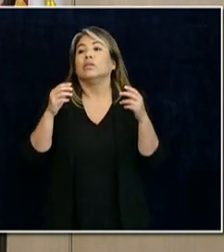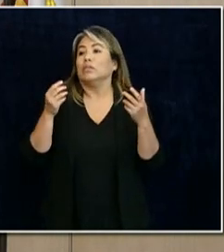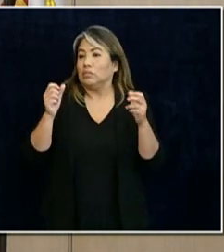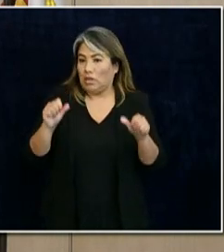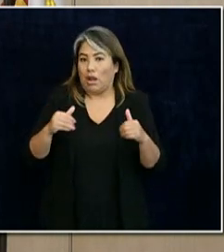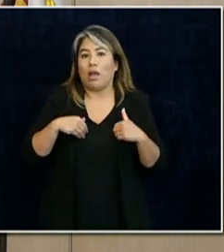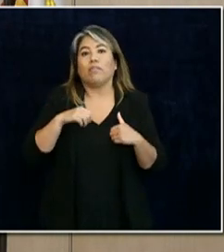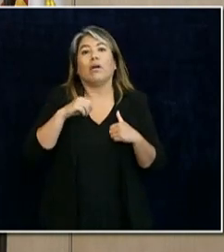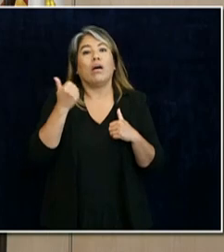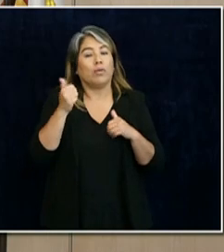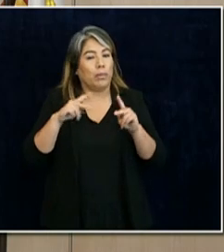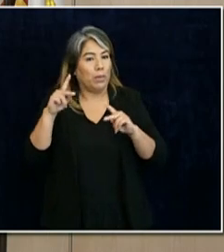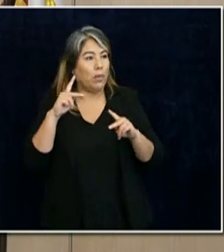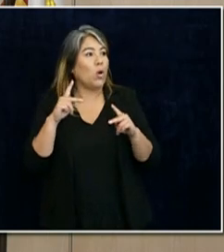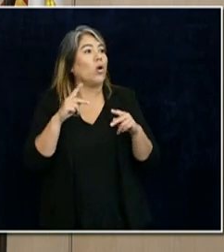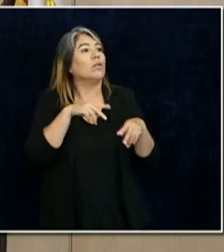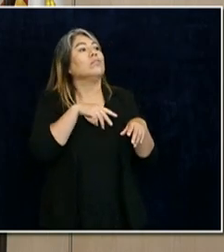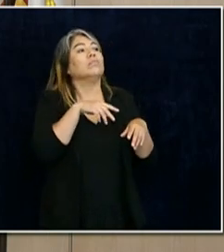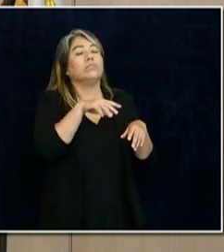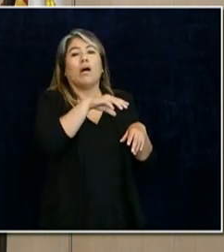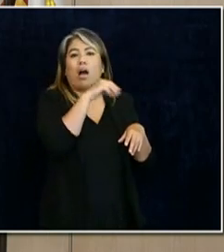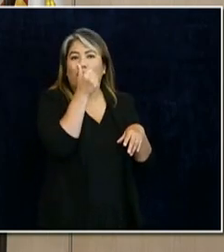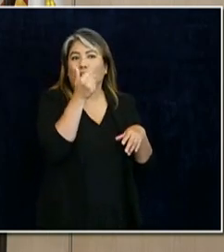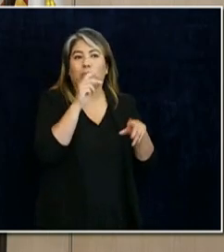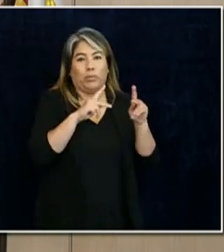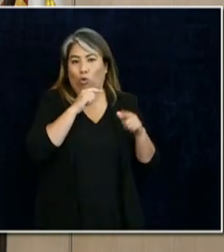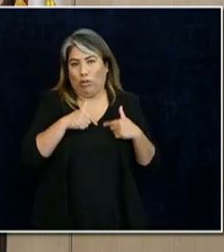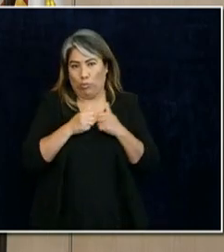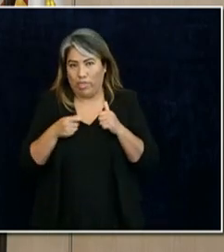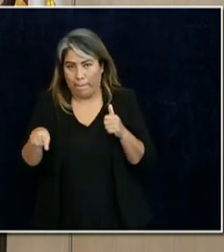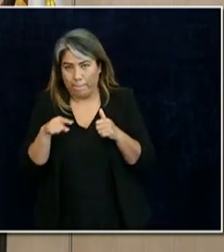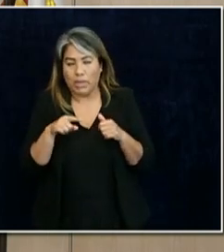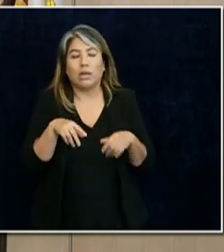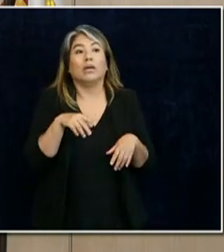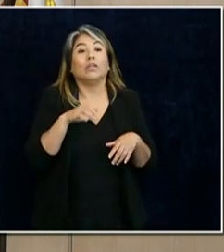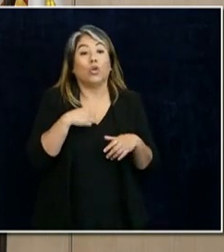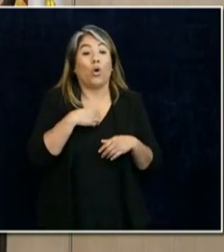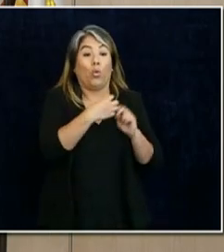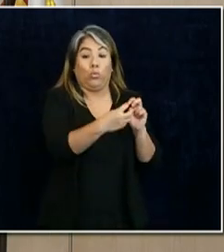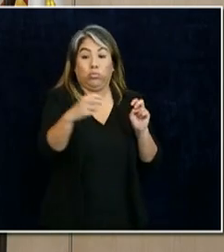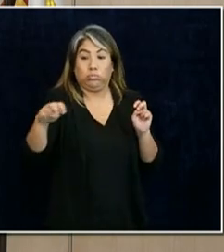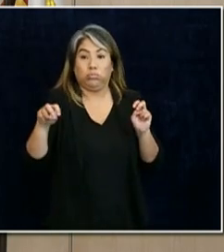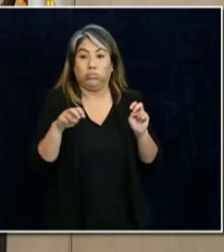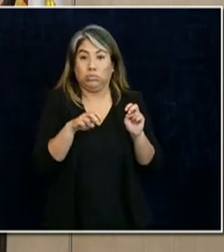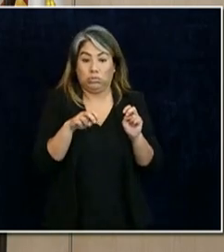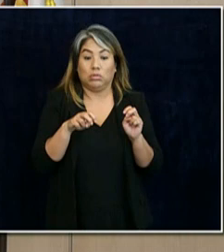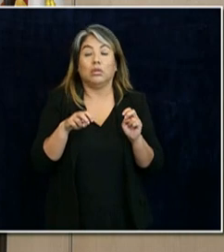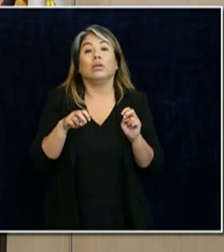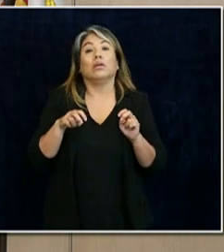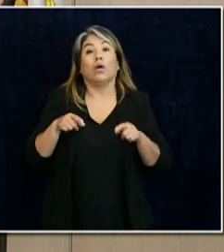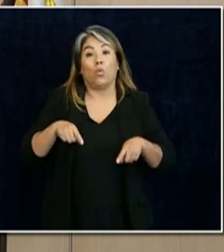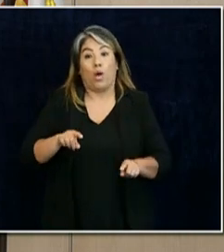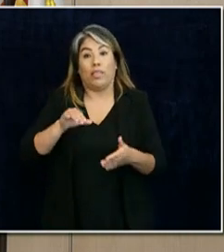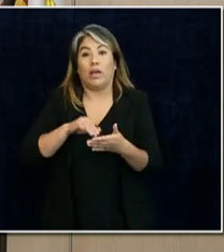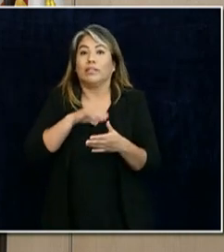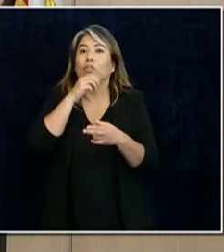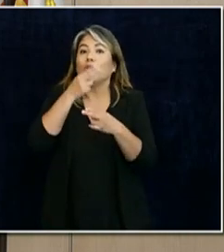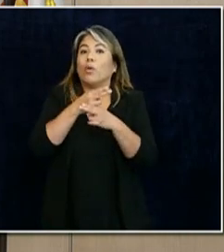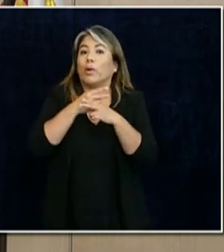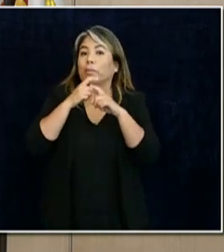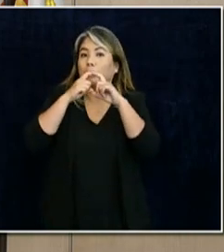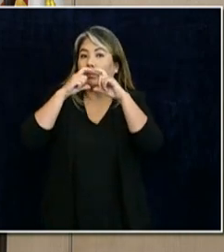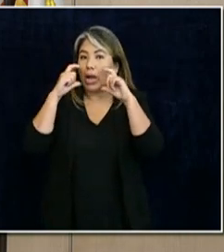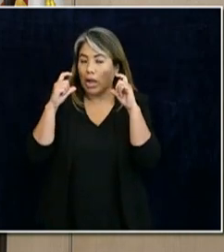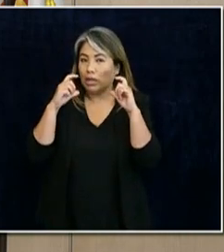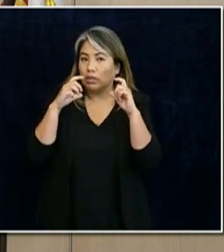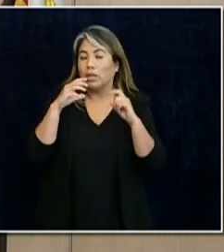other individuals outside of their households. And when they're sitting at the tables, they are not wearing masks,